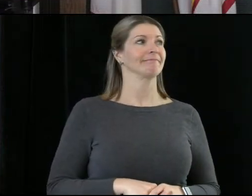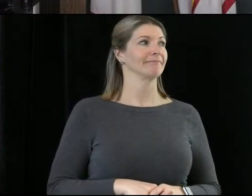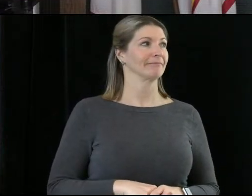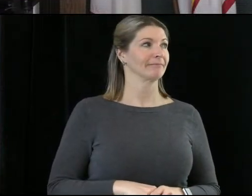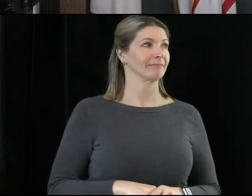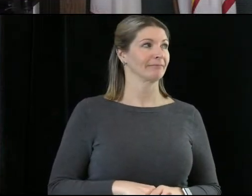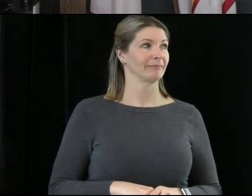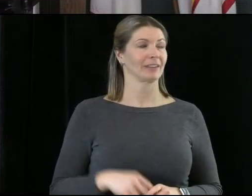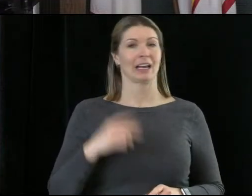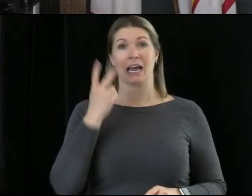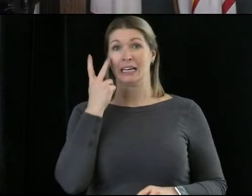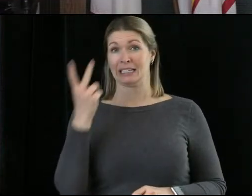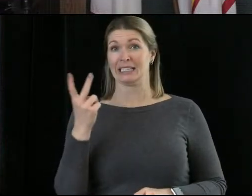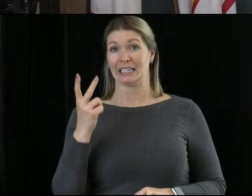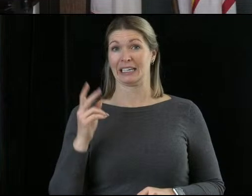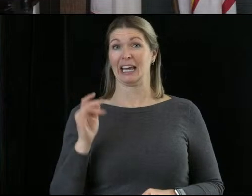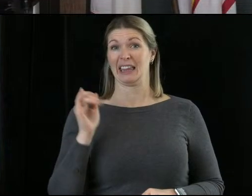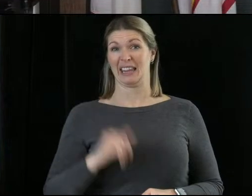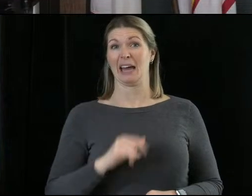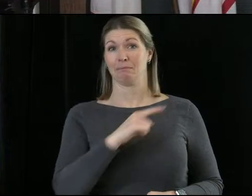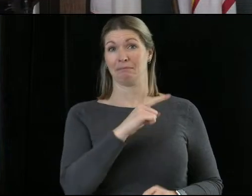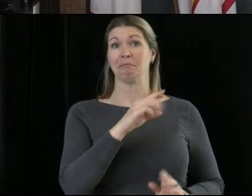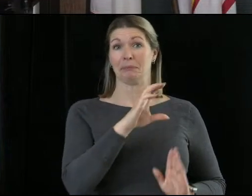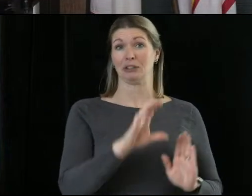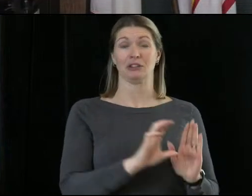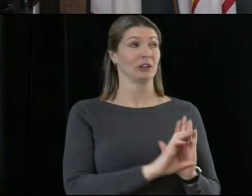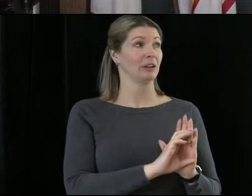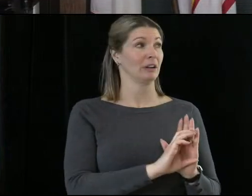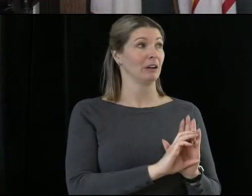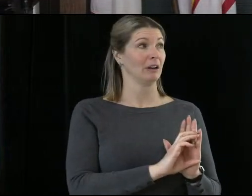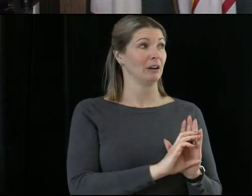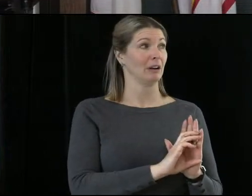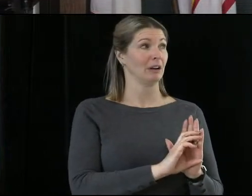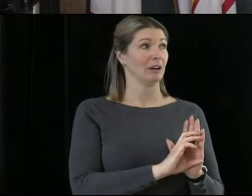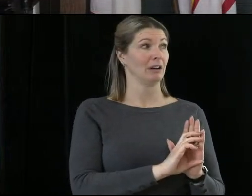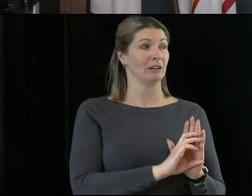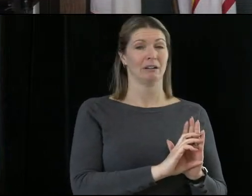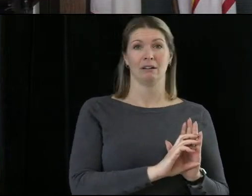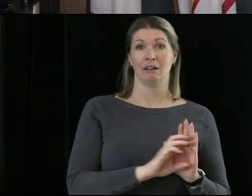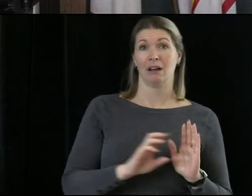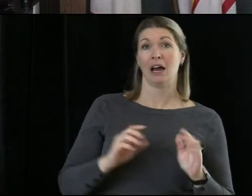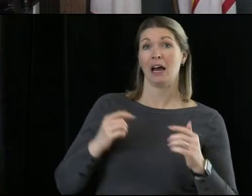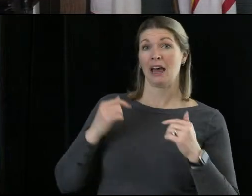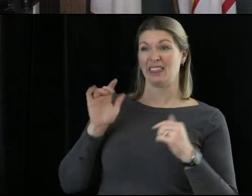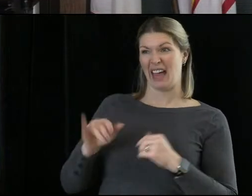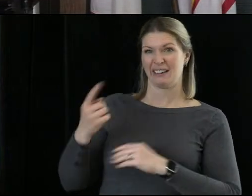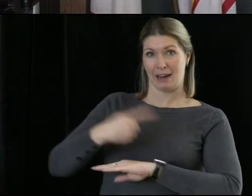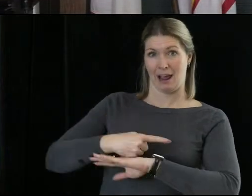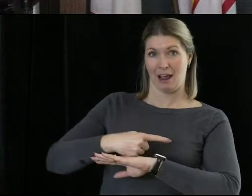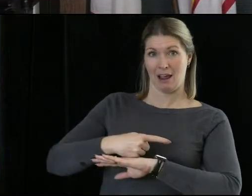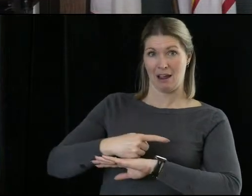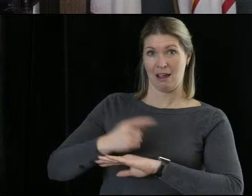when I look at this picture, here's what I think. Did I hug her tightly enough that day?